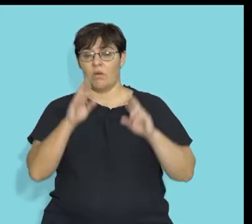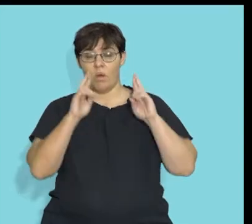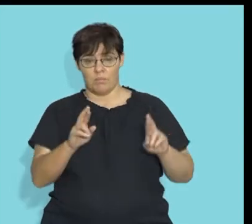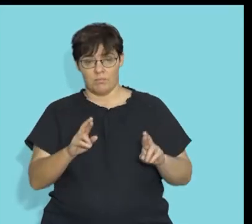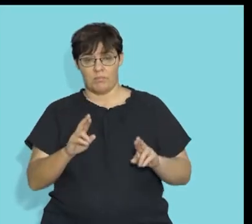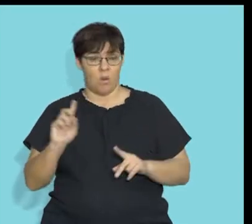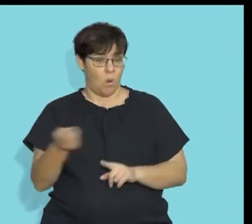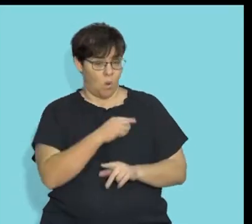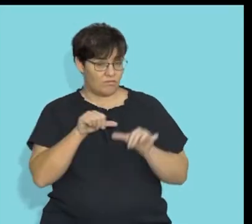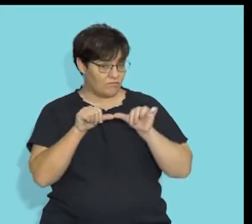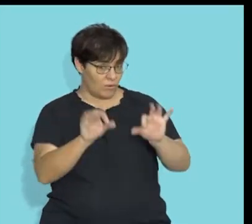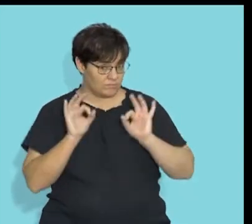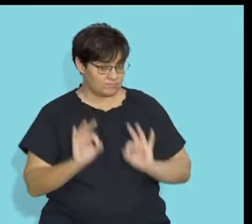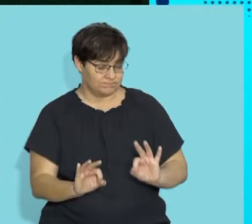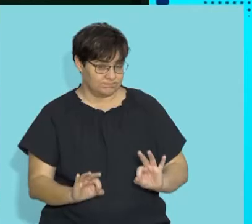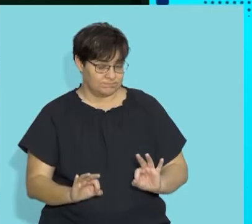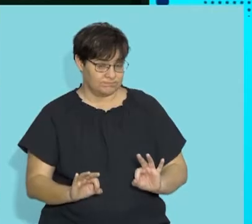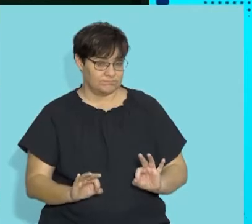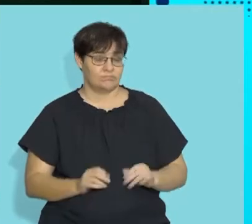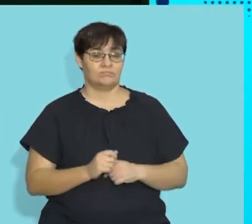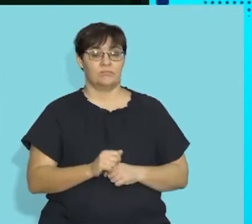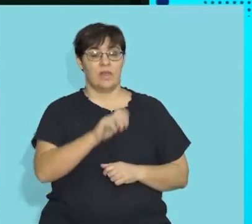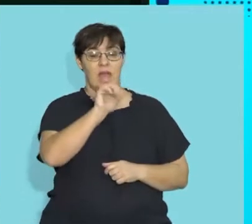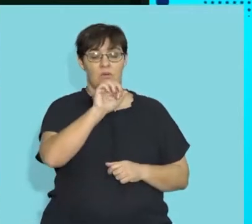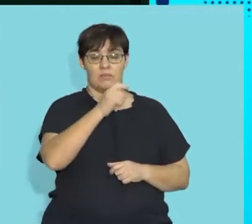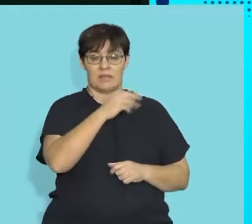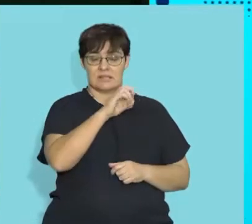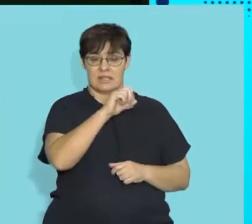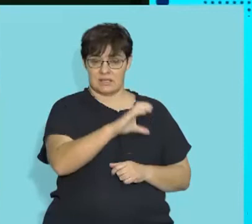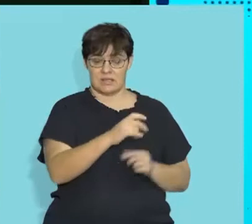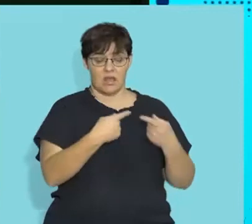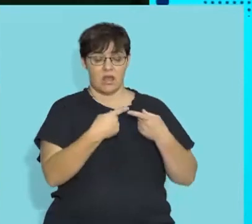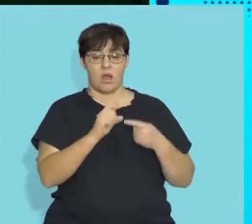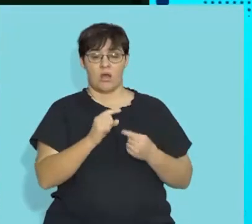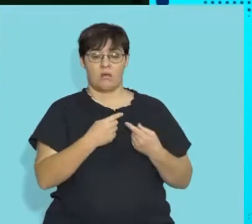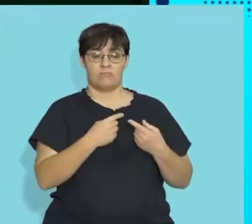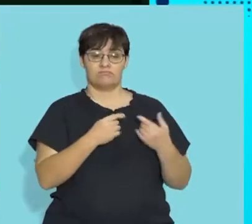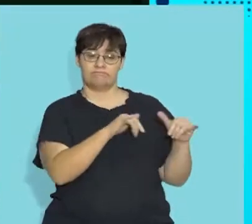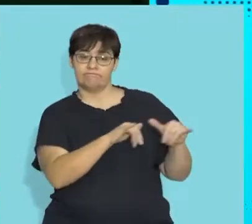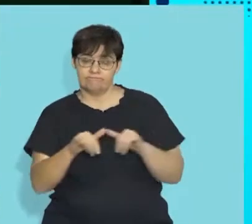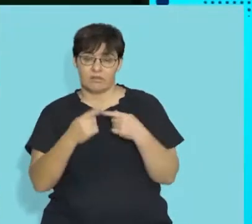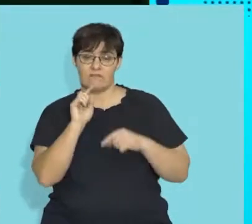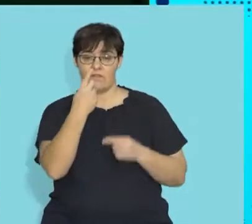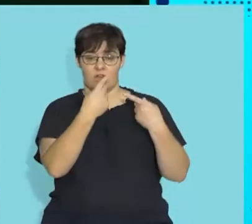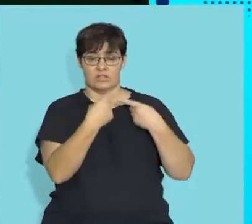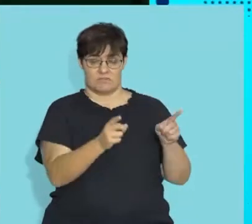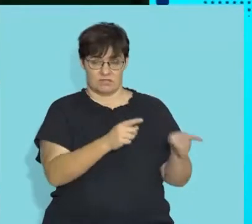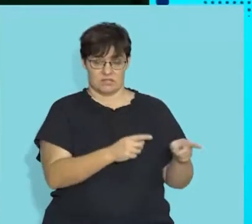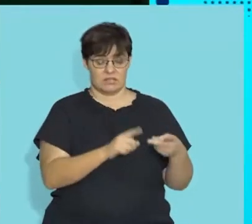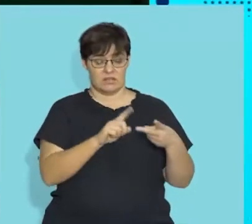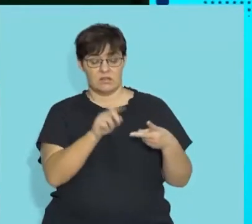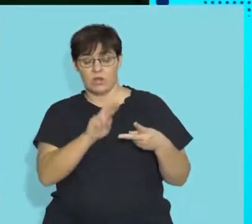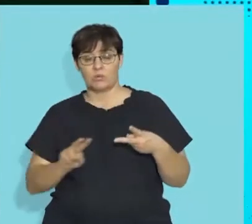I hope that everyone's with me so far. So arithmetic sequence, common, first differences.